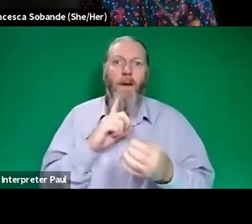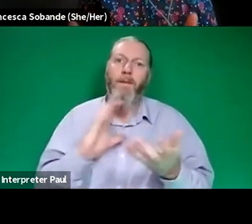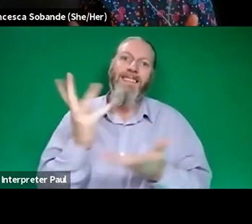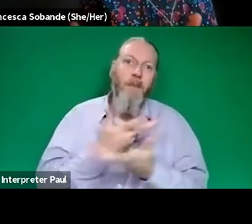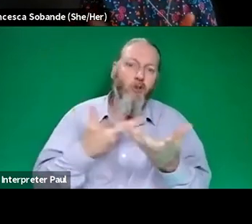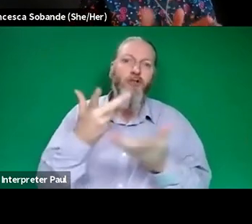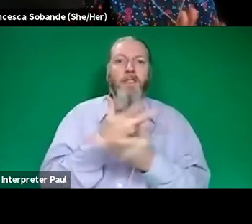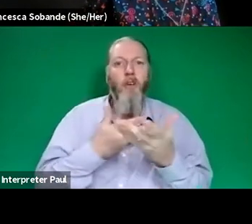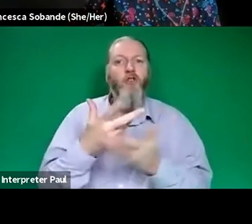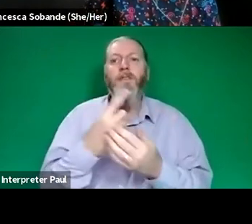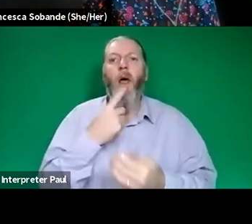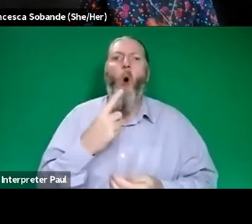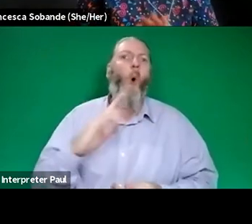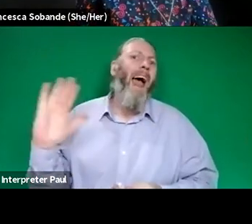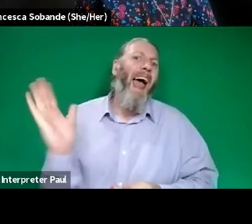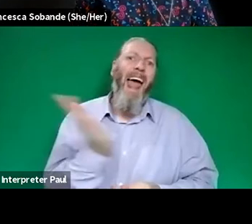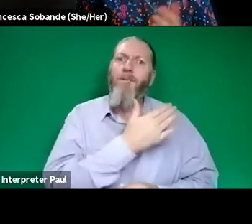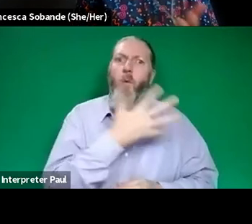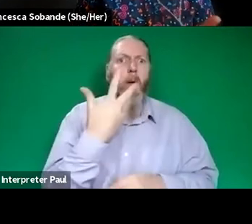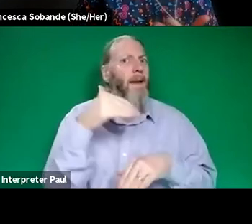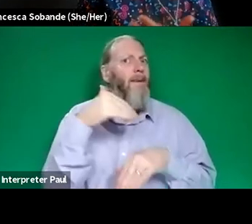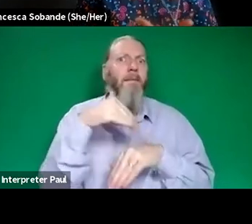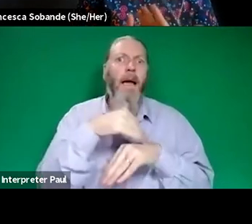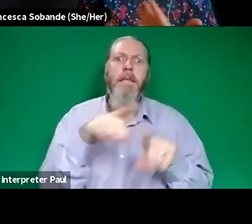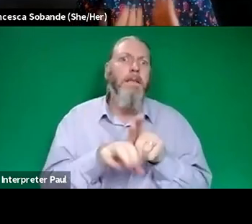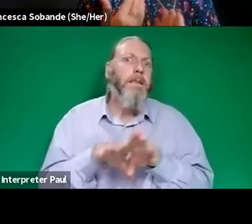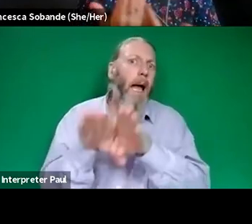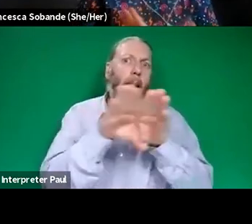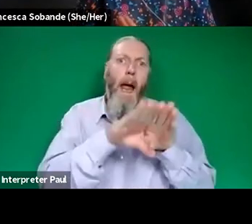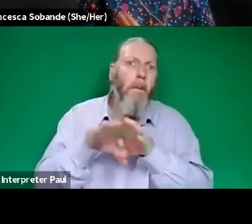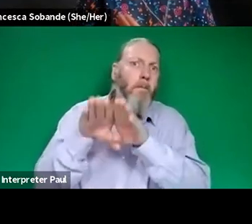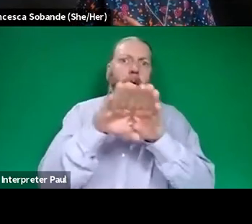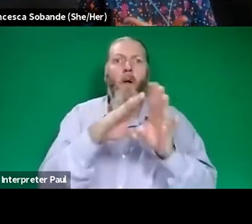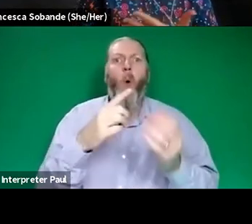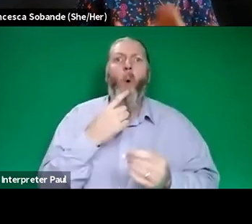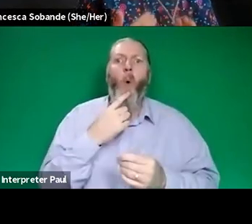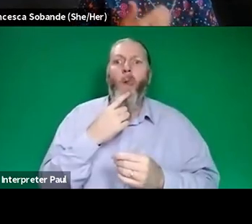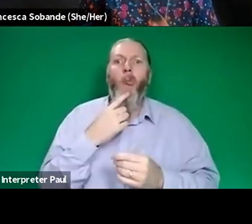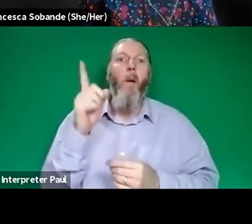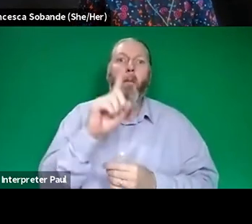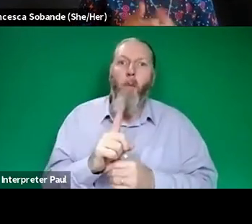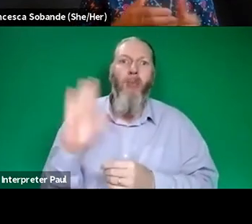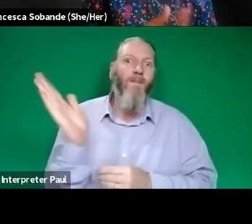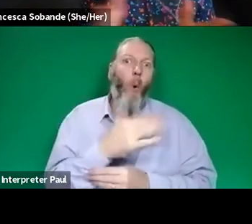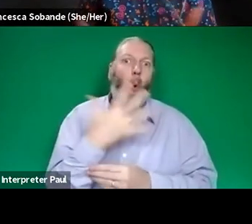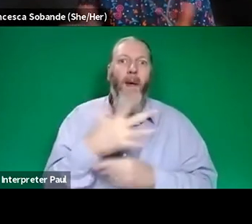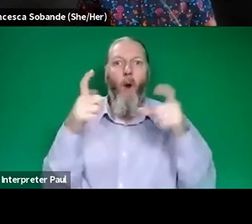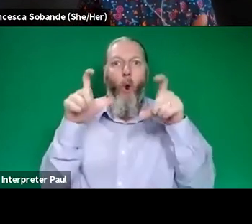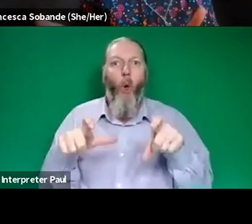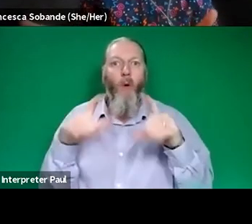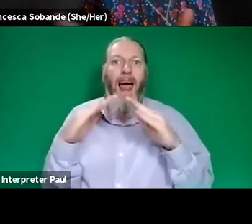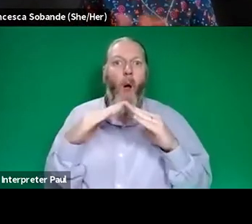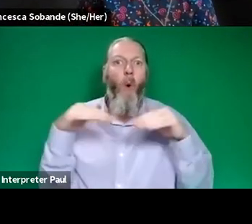that everybody's been impacted in the same way and that everybody has been inside the whole time or able to zoom into